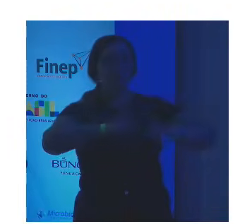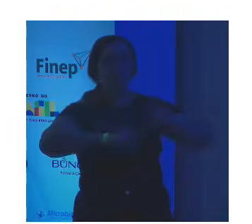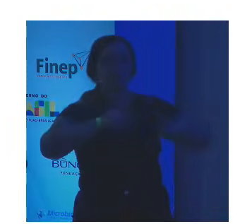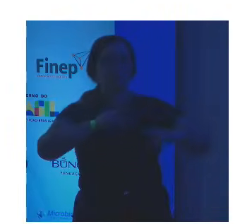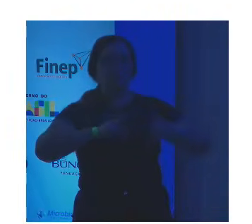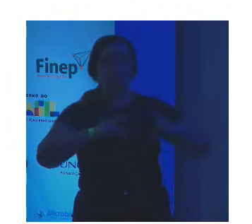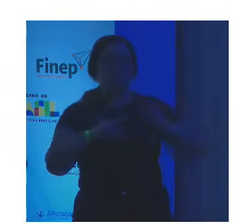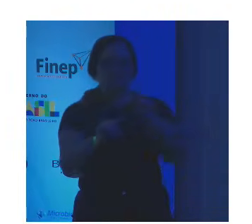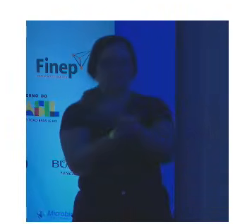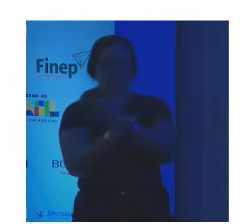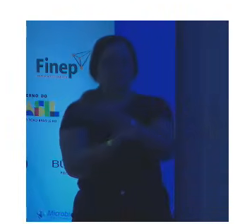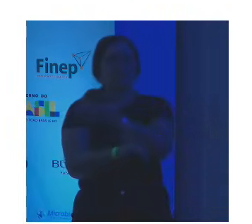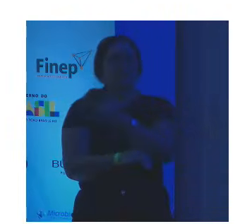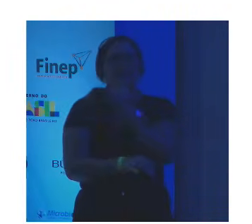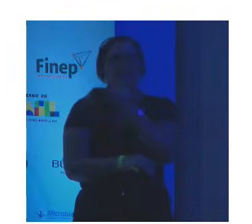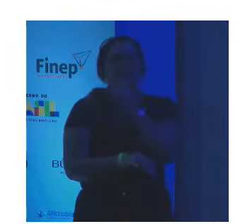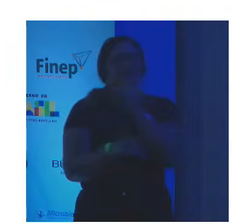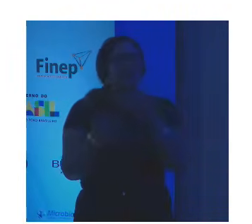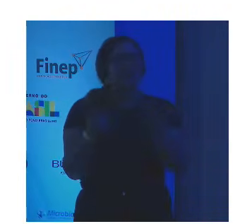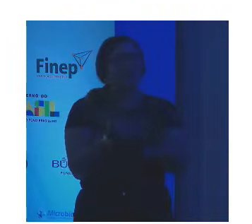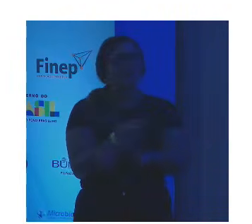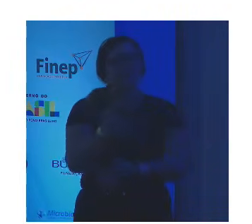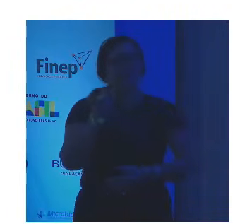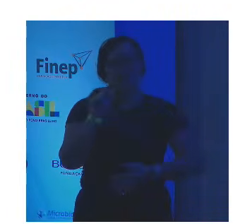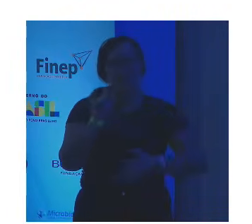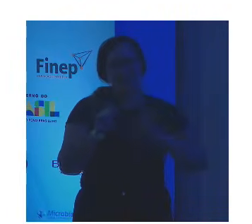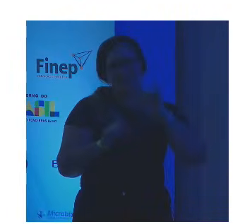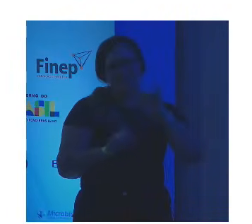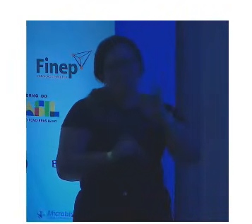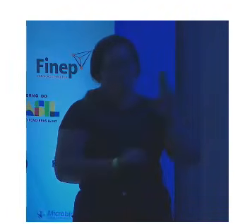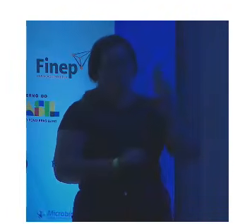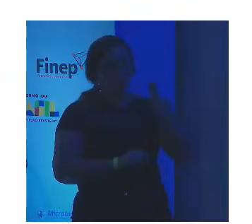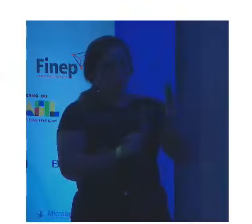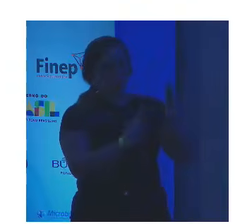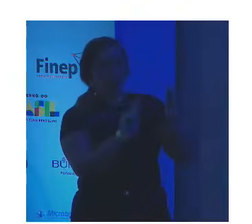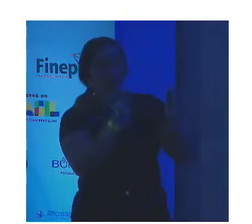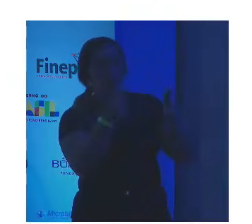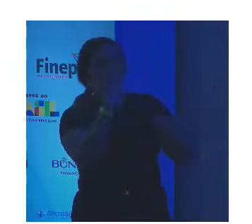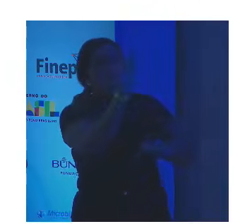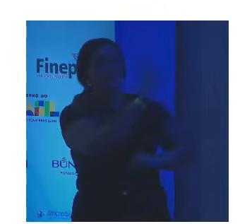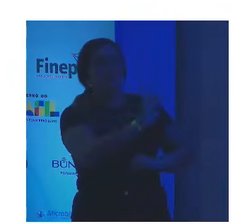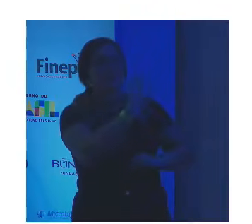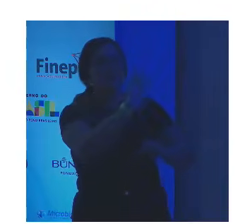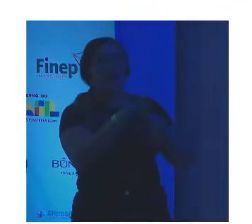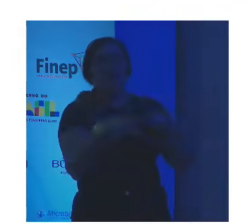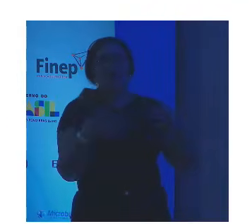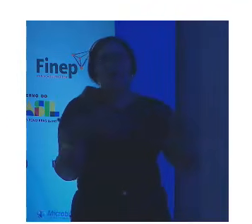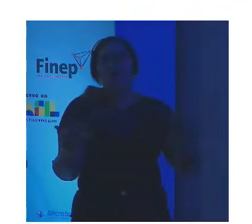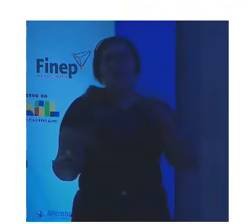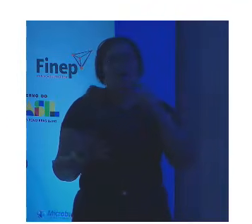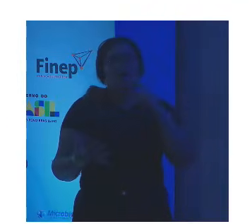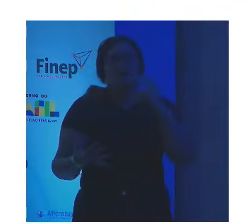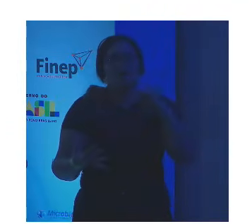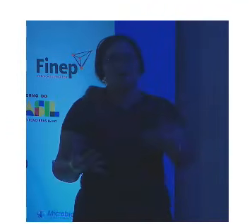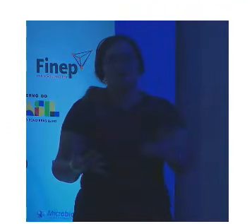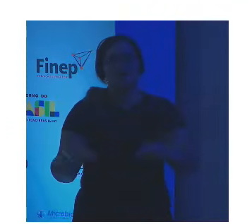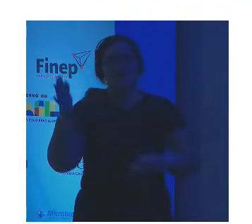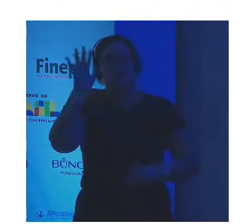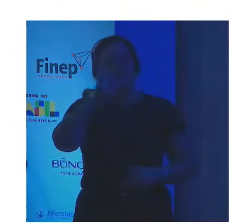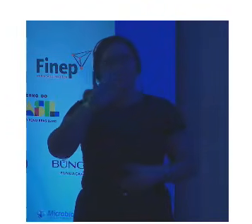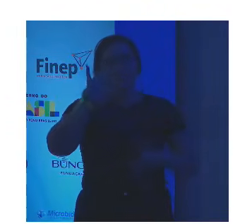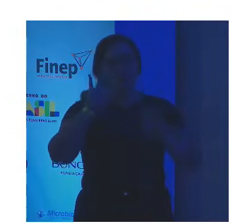I try to use the other scenario, what would be the impact, etc.? So all this what if scenario, what if I reduce the noise